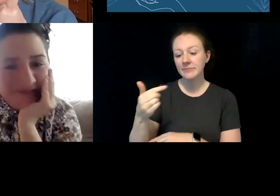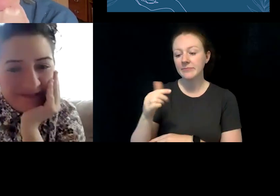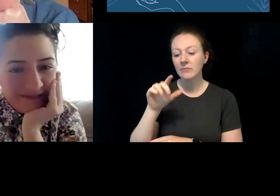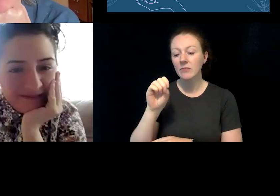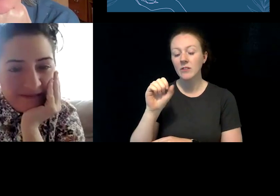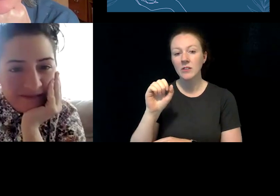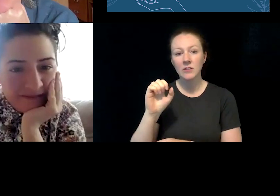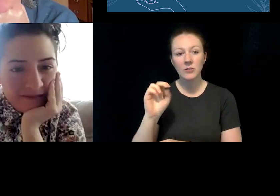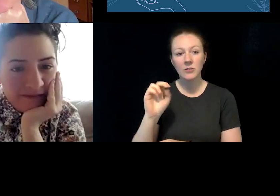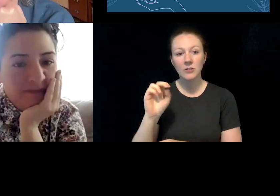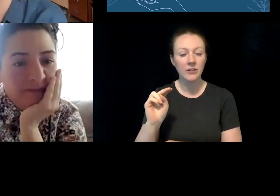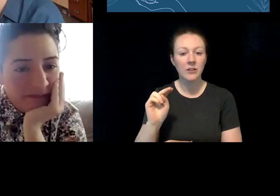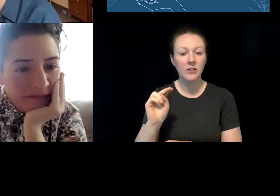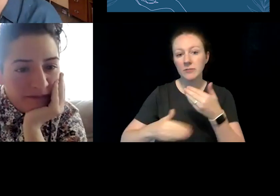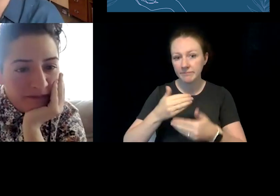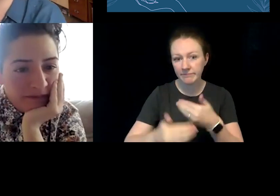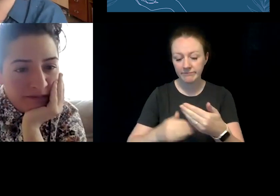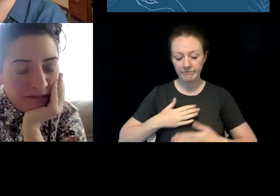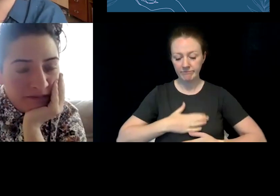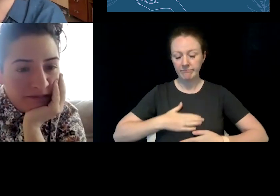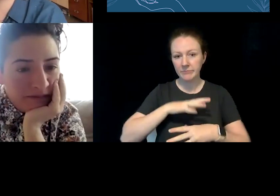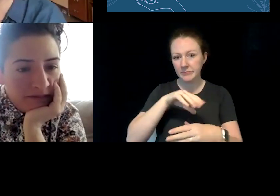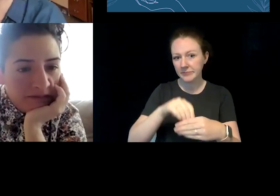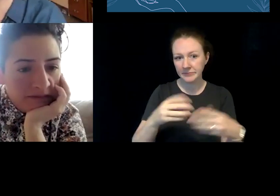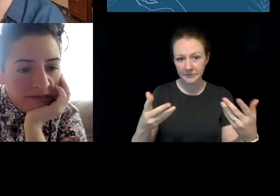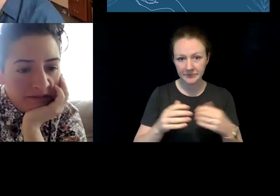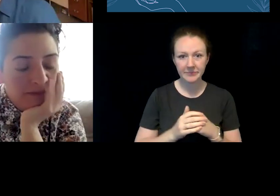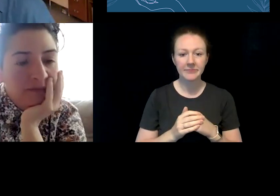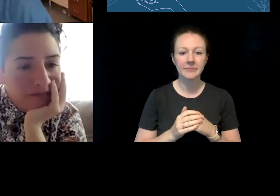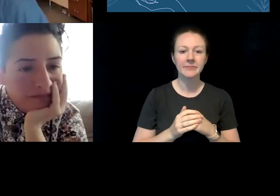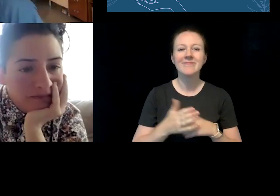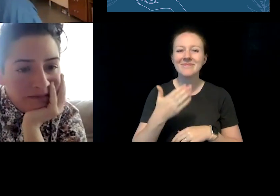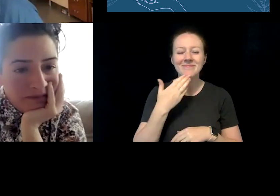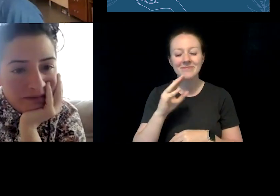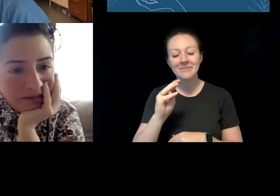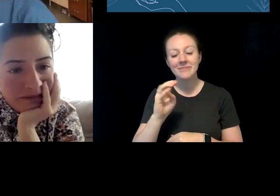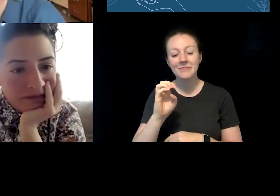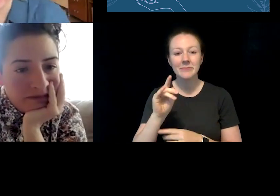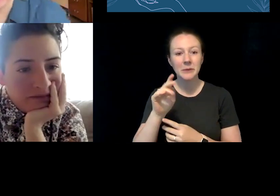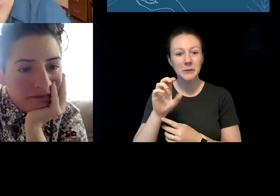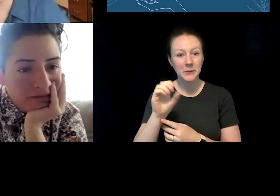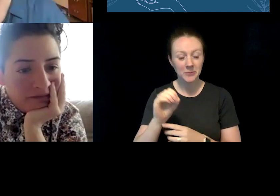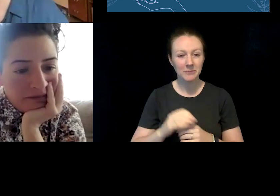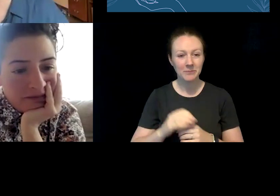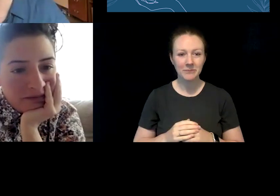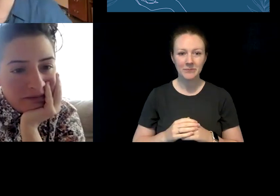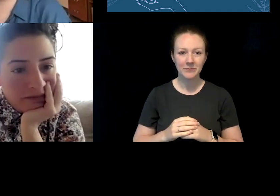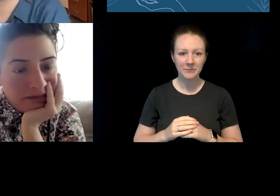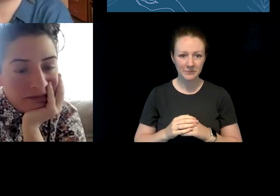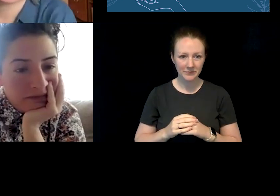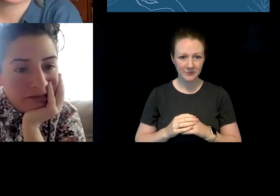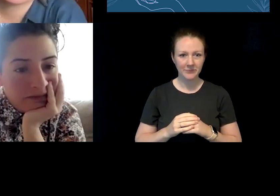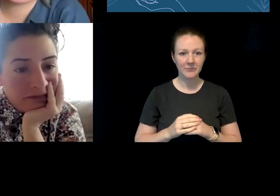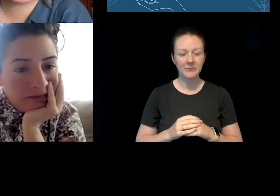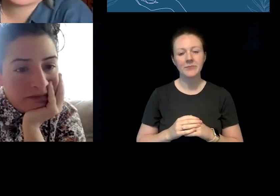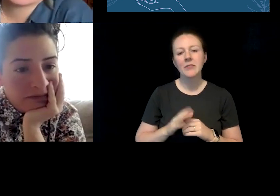joy-filled process and what made it so. Thank you, Maiko. I'm going to kind of harken back to a freelance